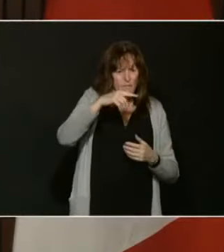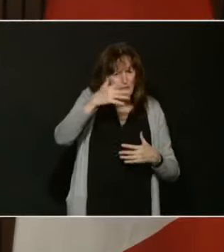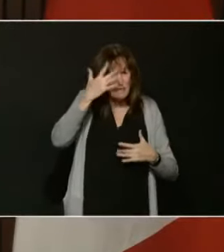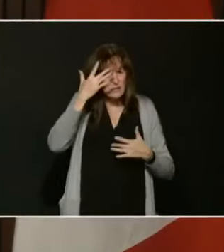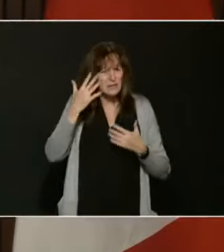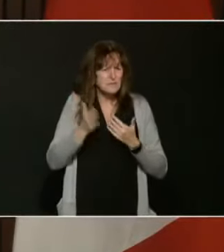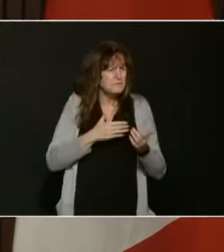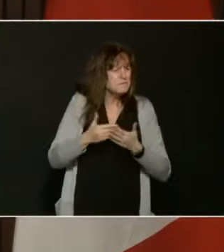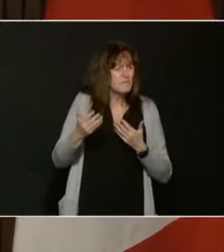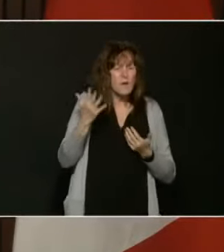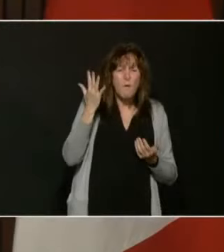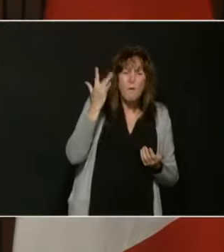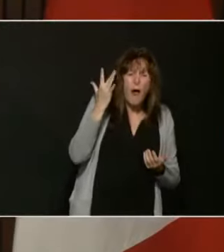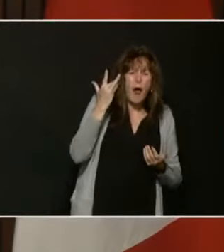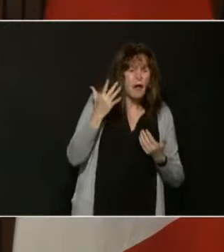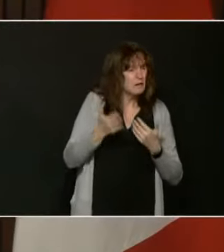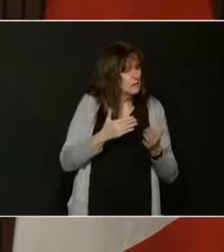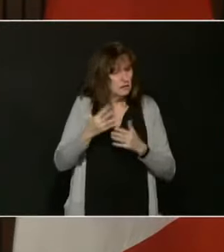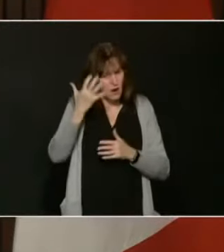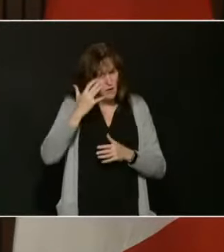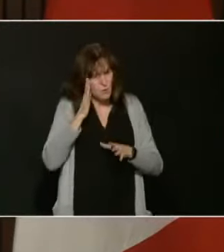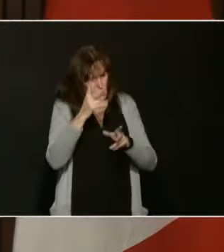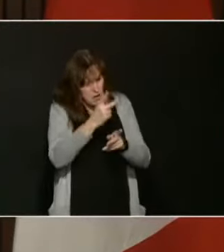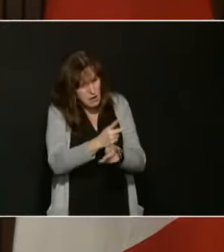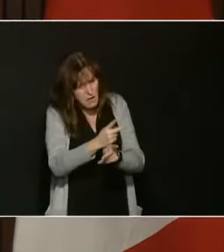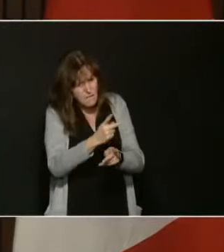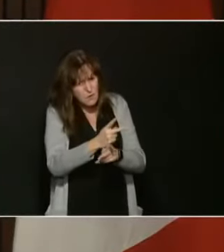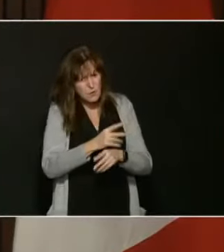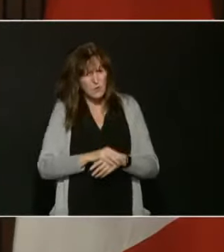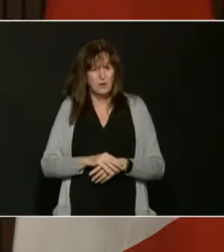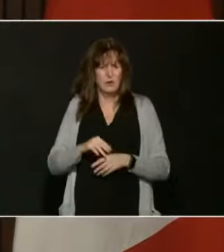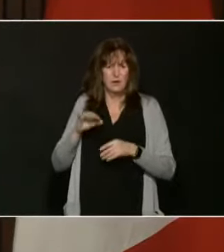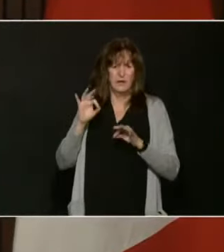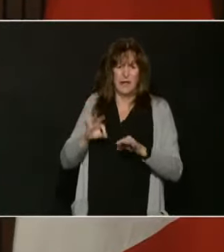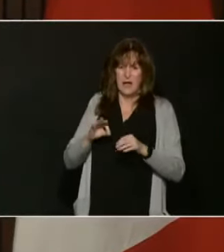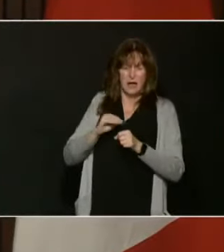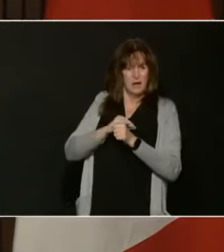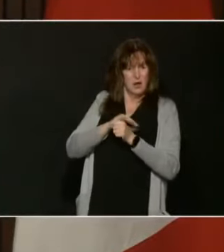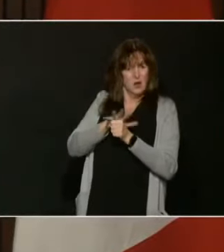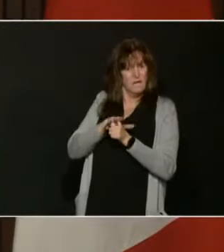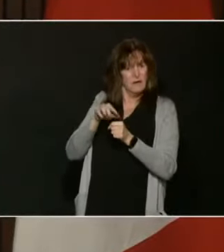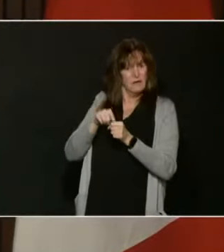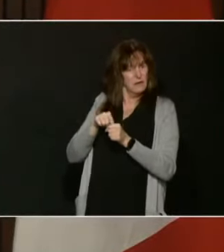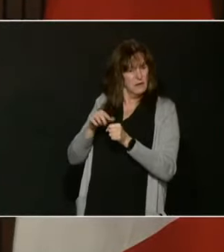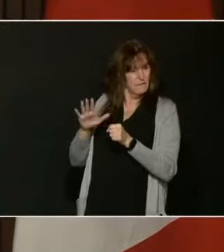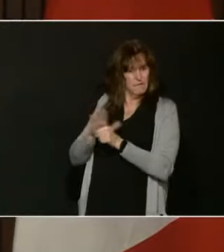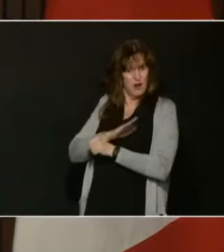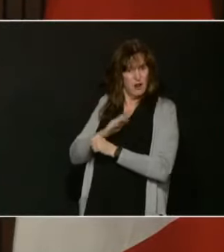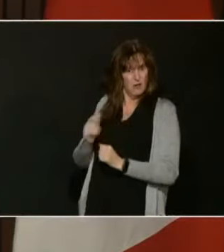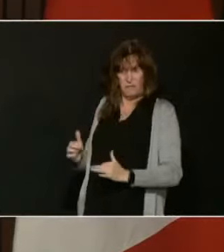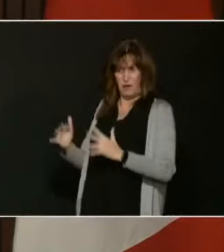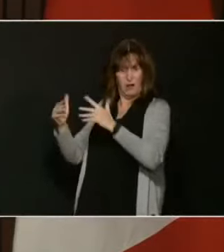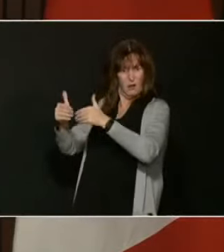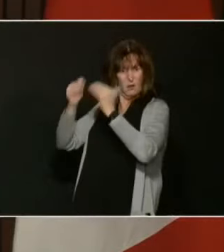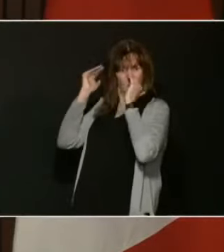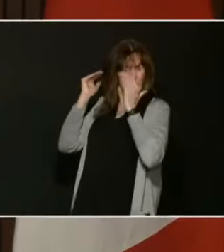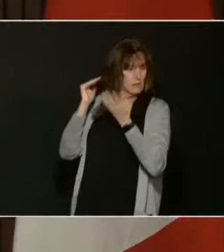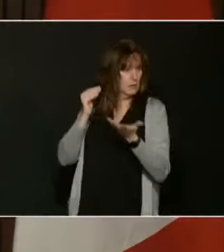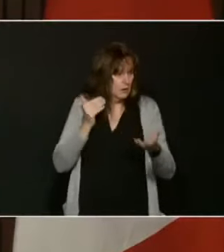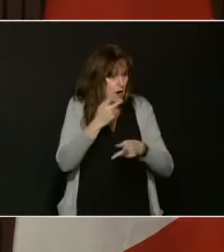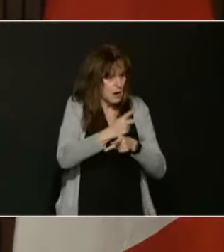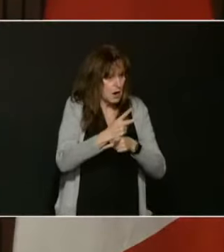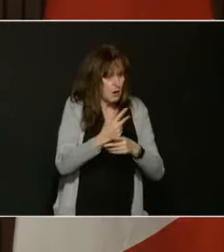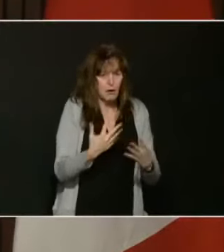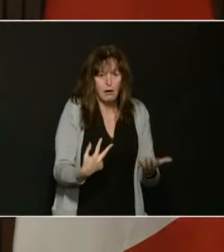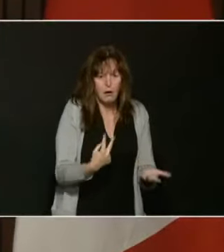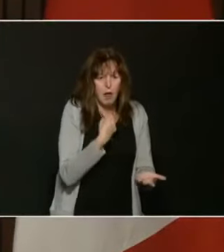But we cannot move patients through hospitals that are filled with COVID-19 cases. And we cannot convince people to seek care when they are concerned about becoming